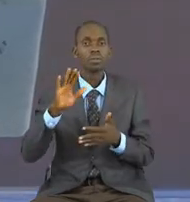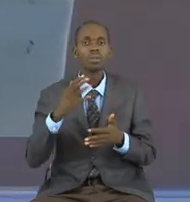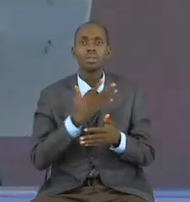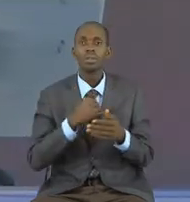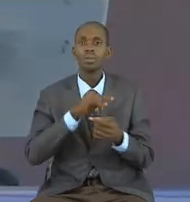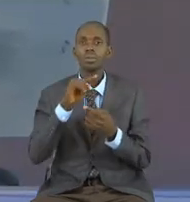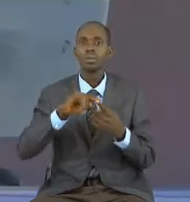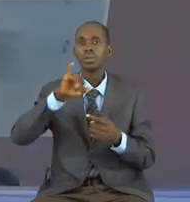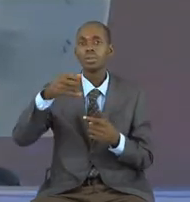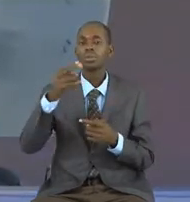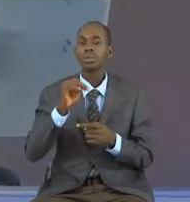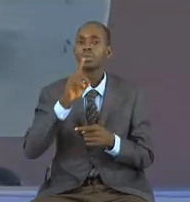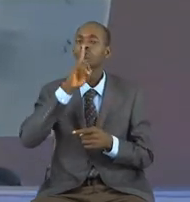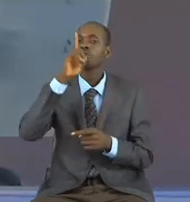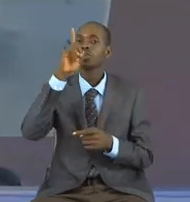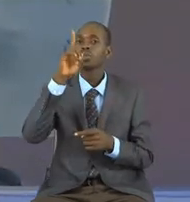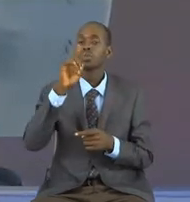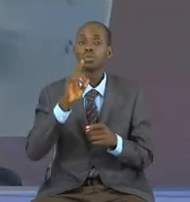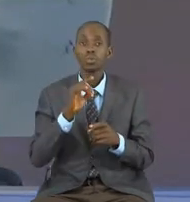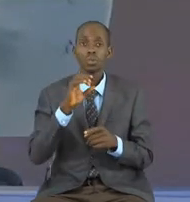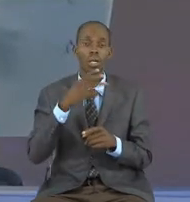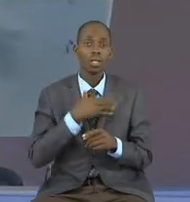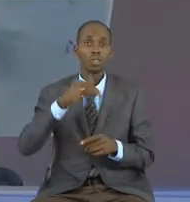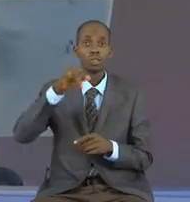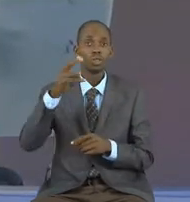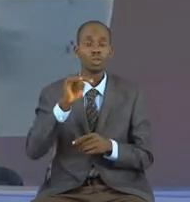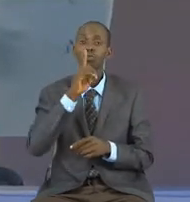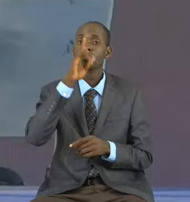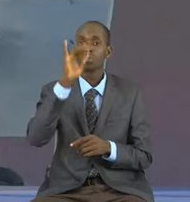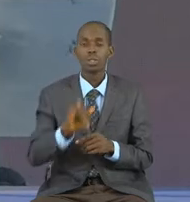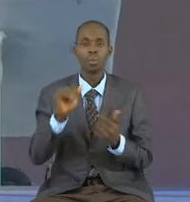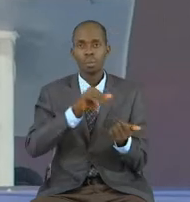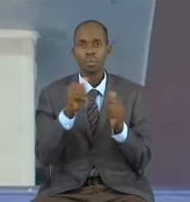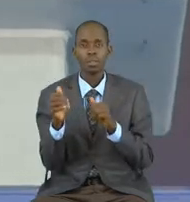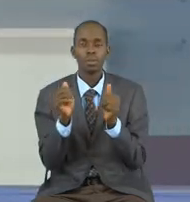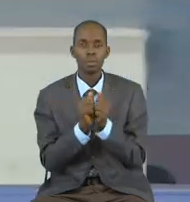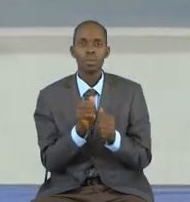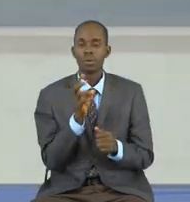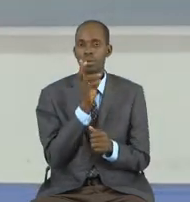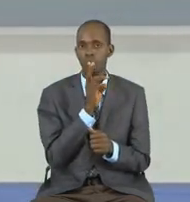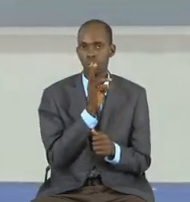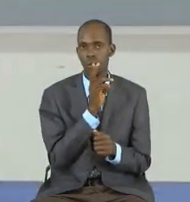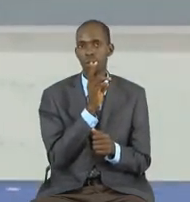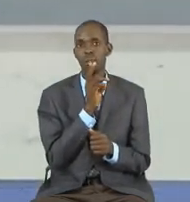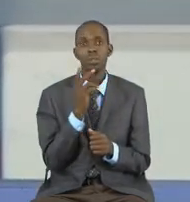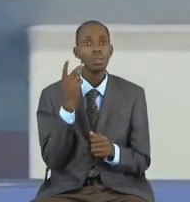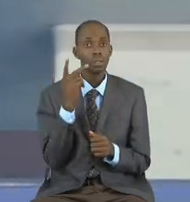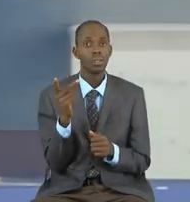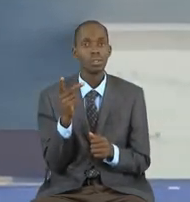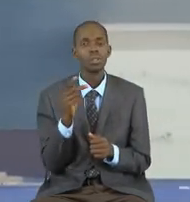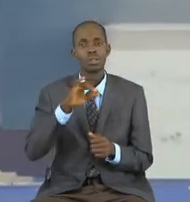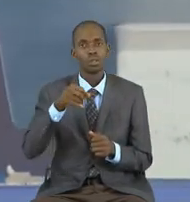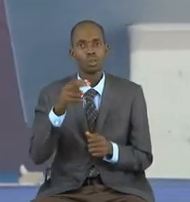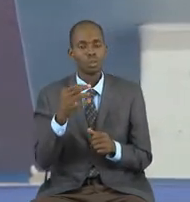truly baptized with water. What did he do when he baptized them with water? He took them